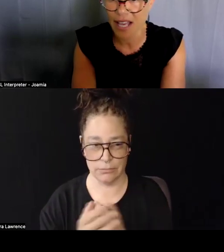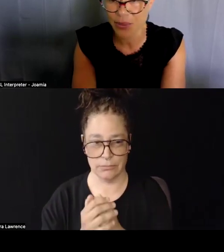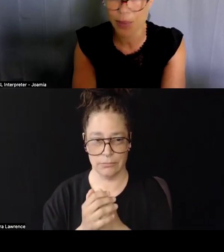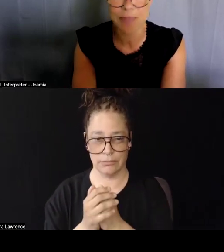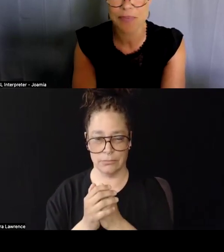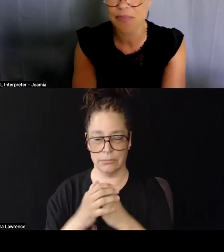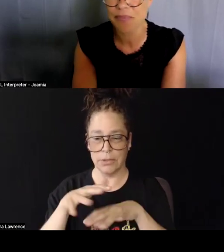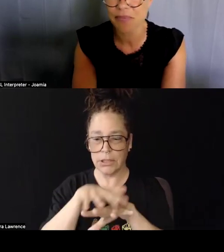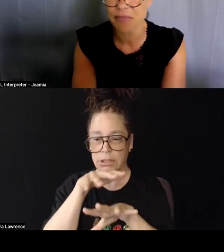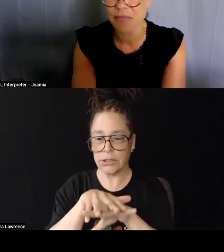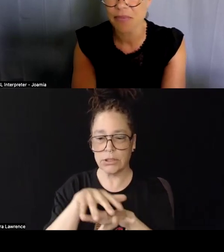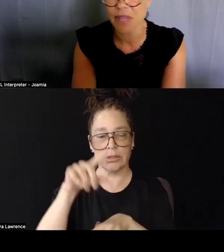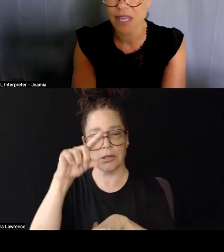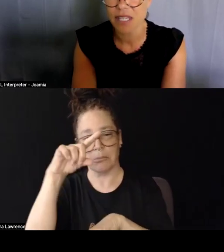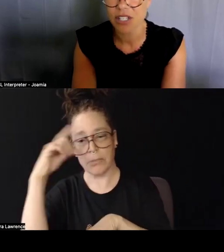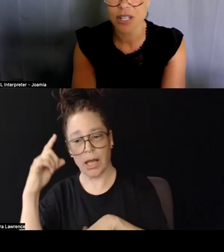the classroom,